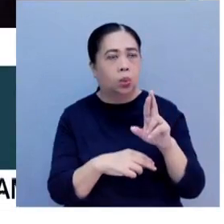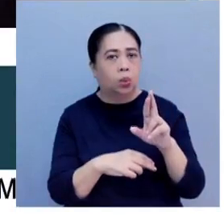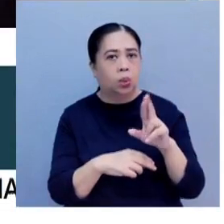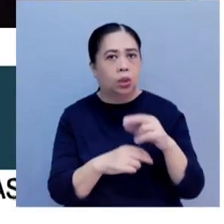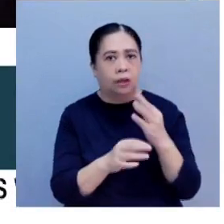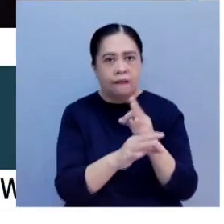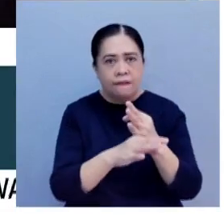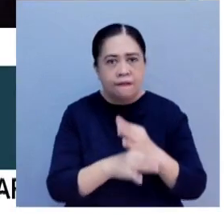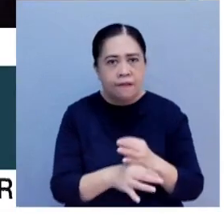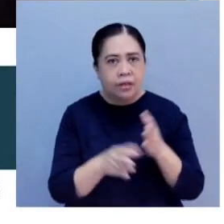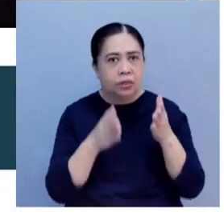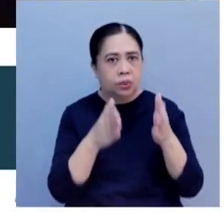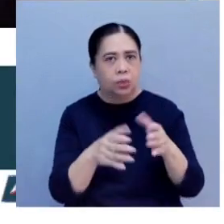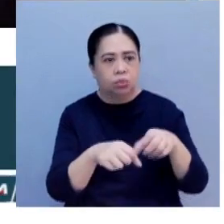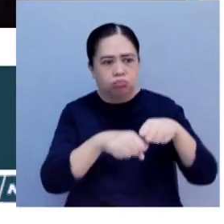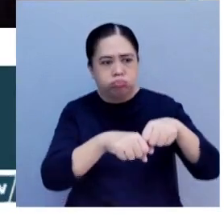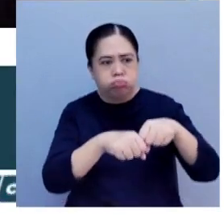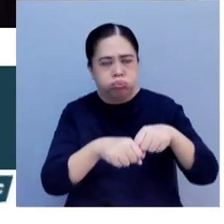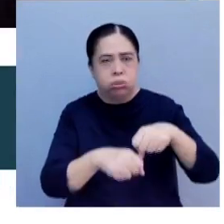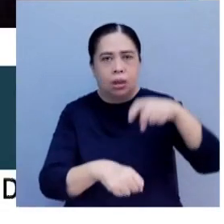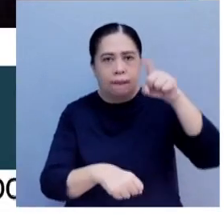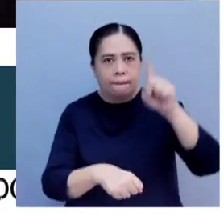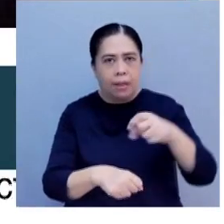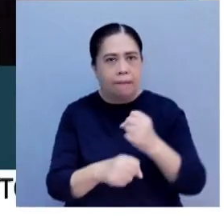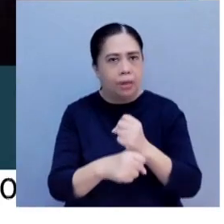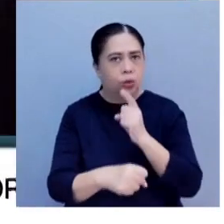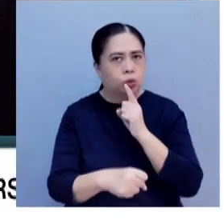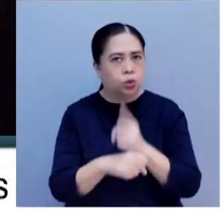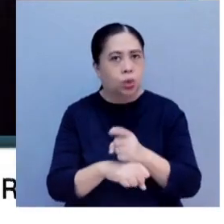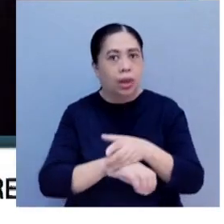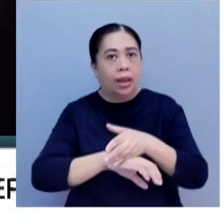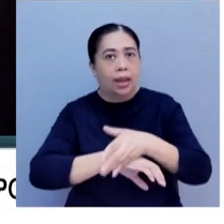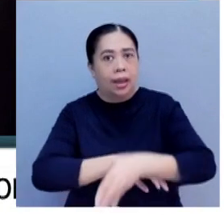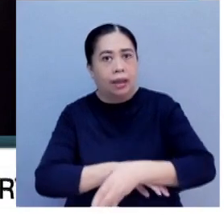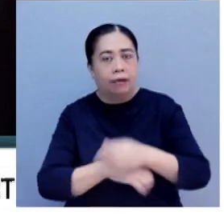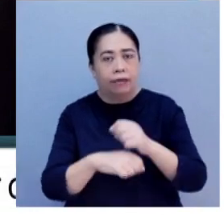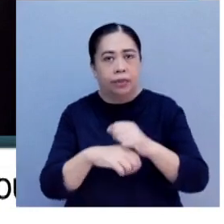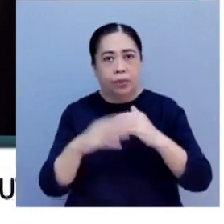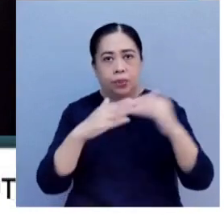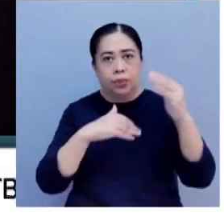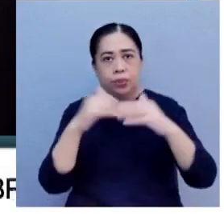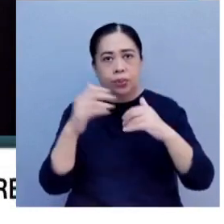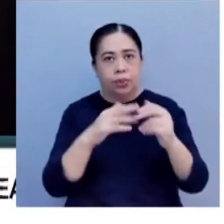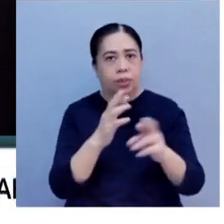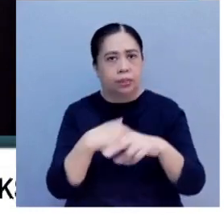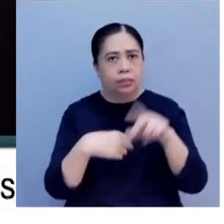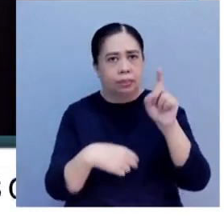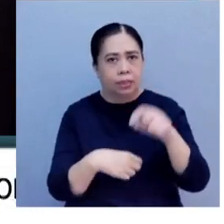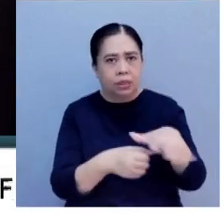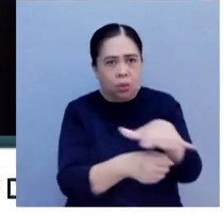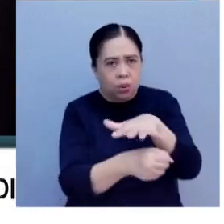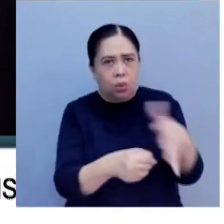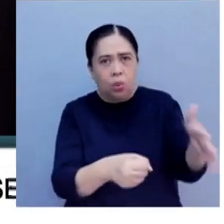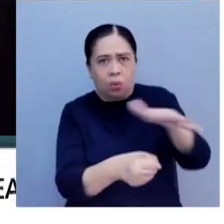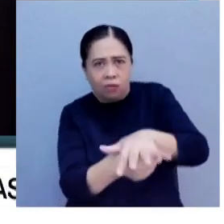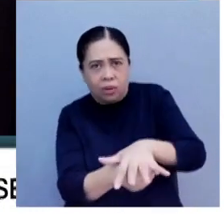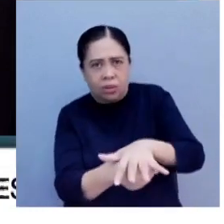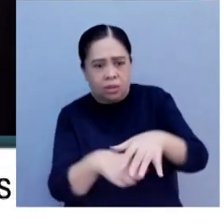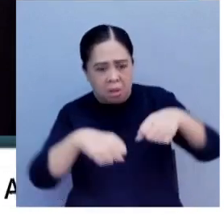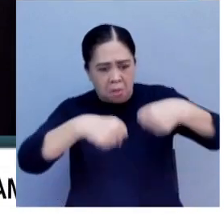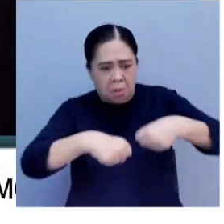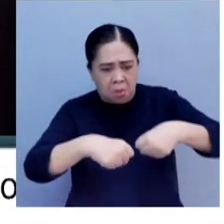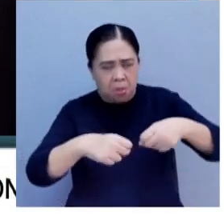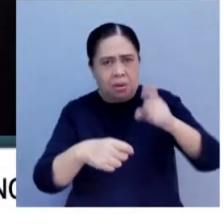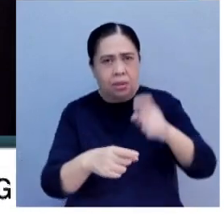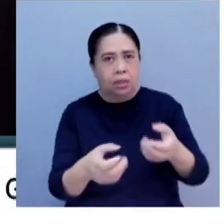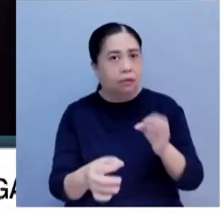fix roads must ensure that after the construction or repair, they must cover these diggings immediately,